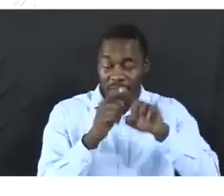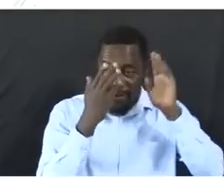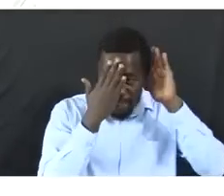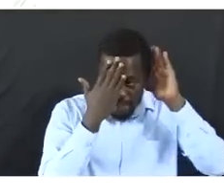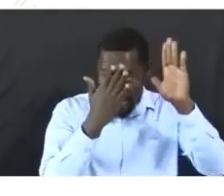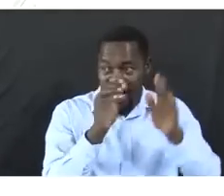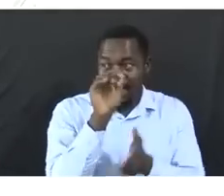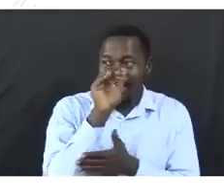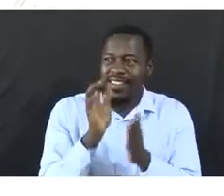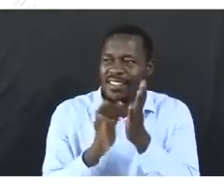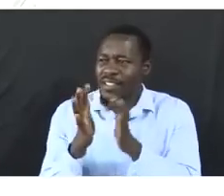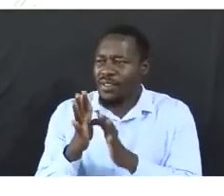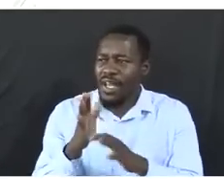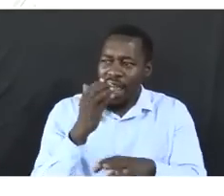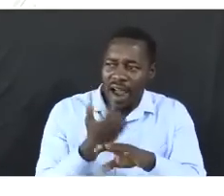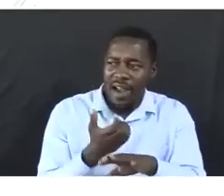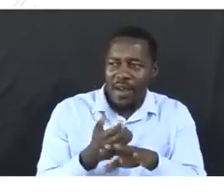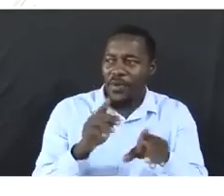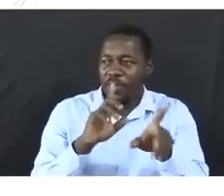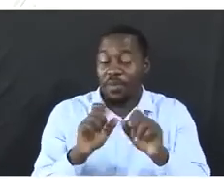Have you not read